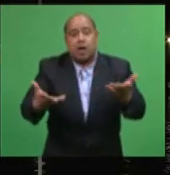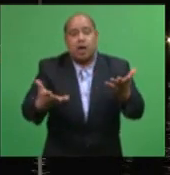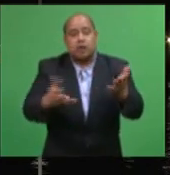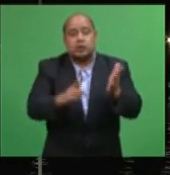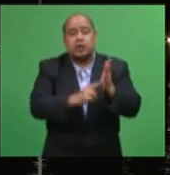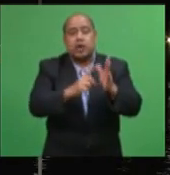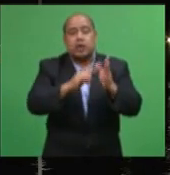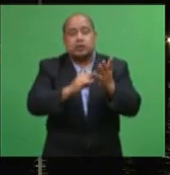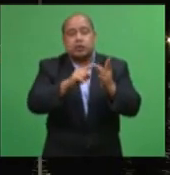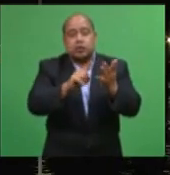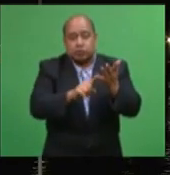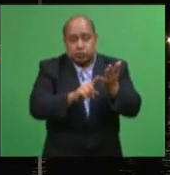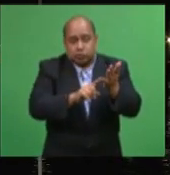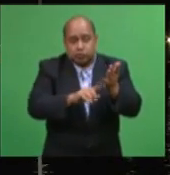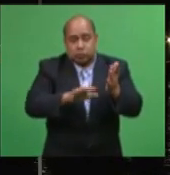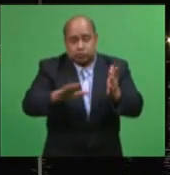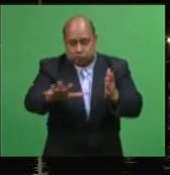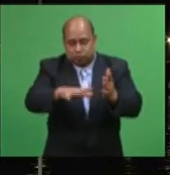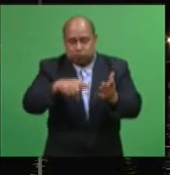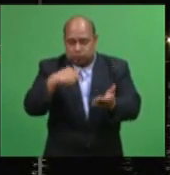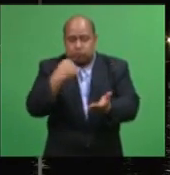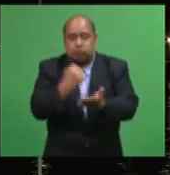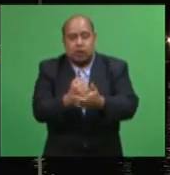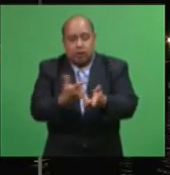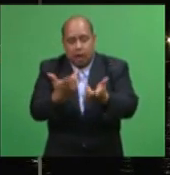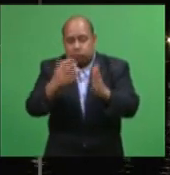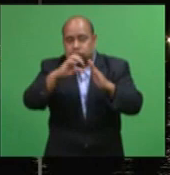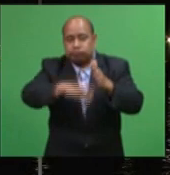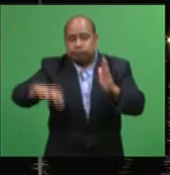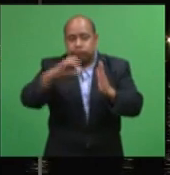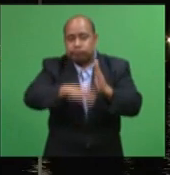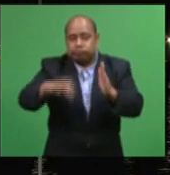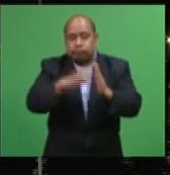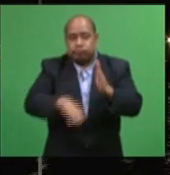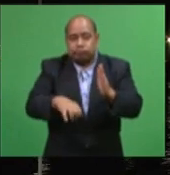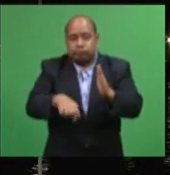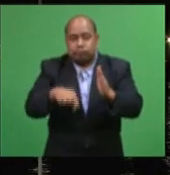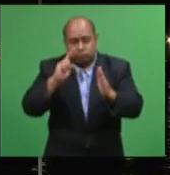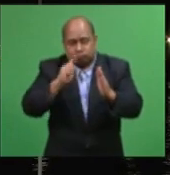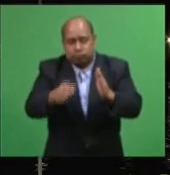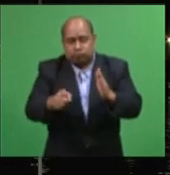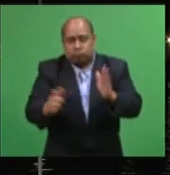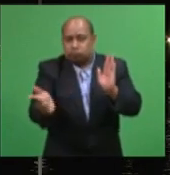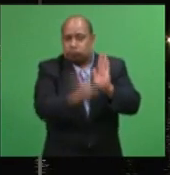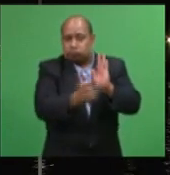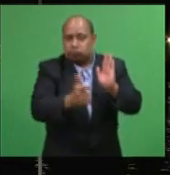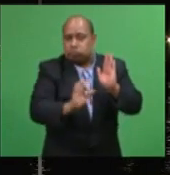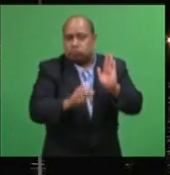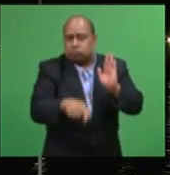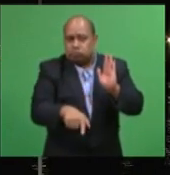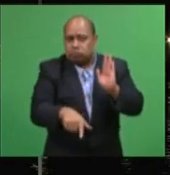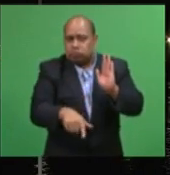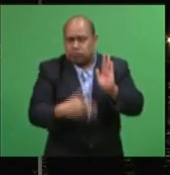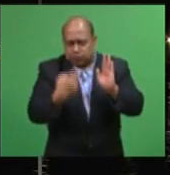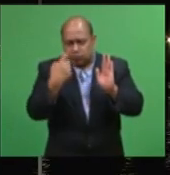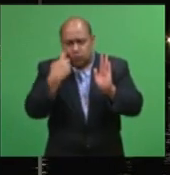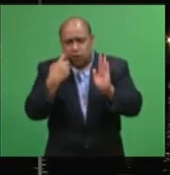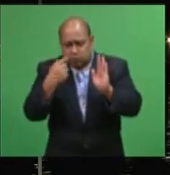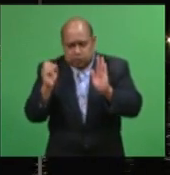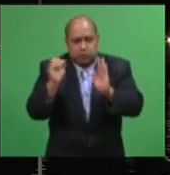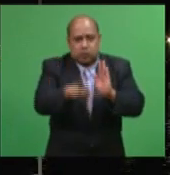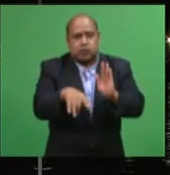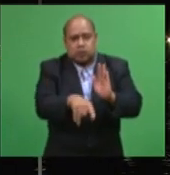confirmed that the excavation in the area was carried out without its approval, and they are trying to ensure there is no repeat. Kritika